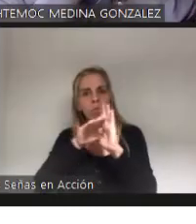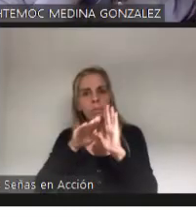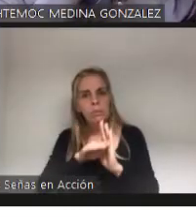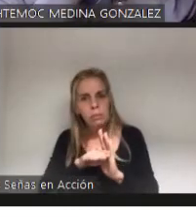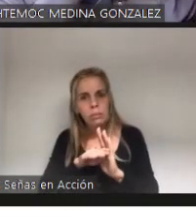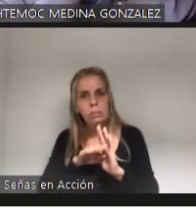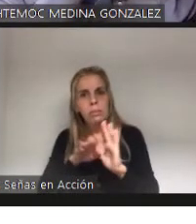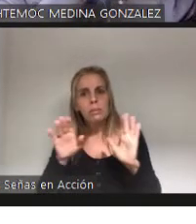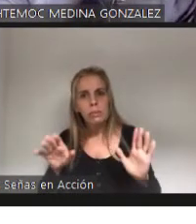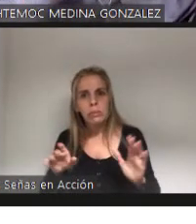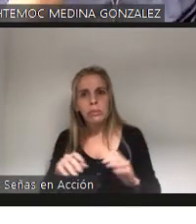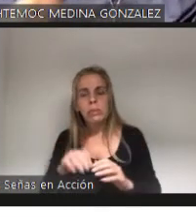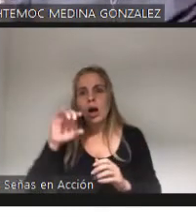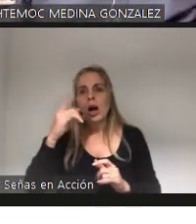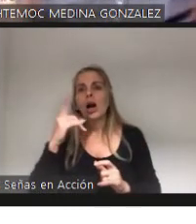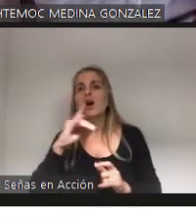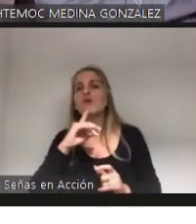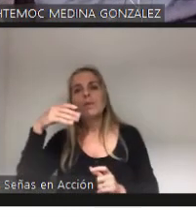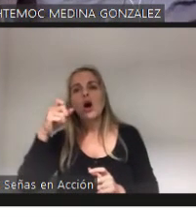Cuauhtémoc.